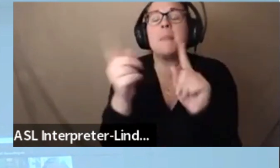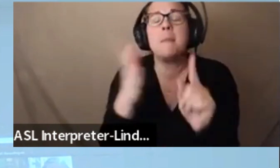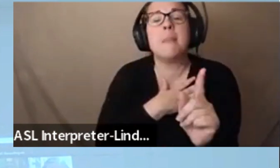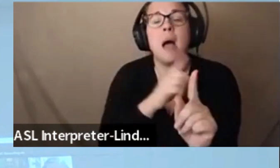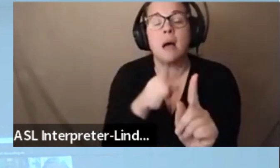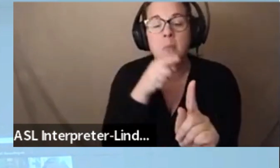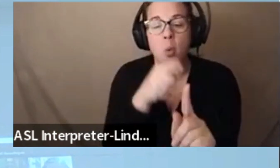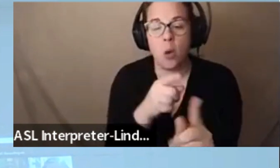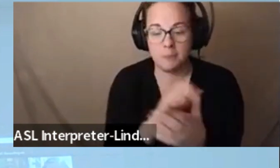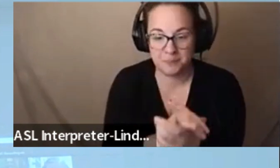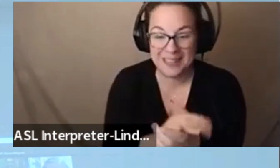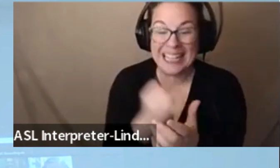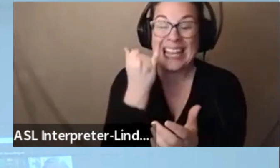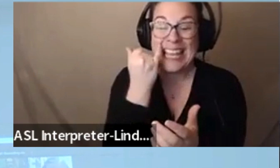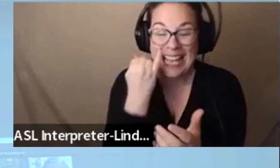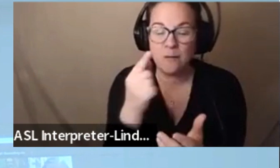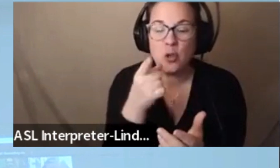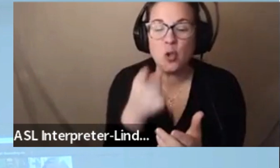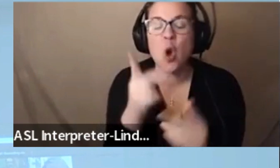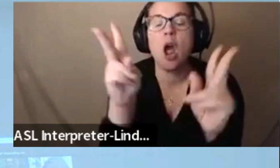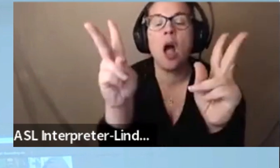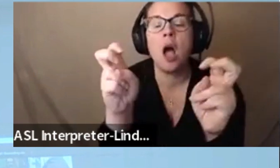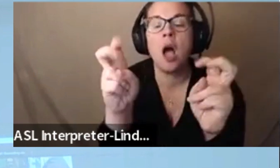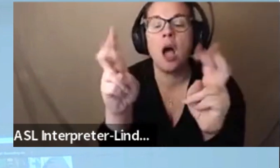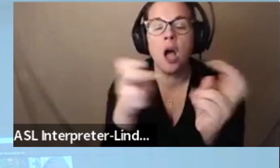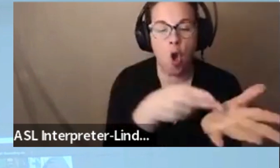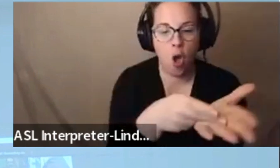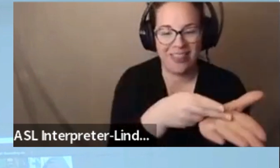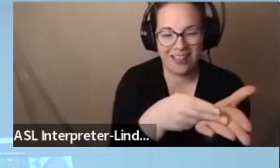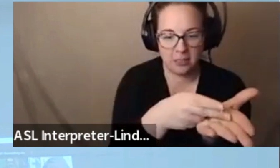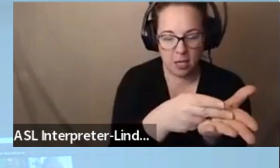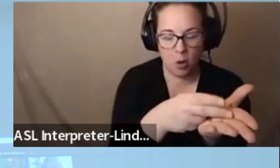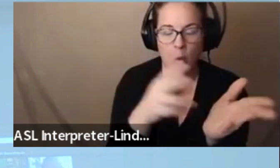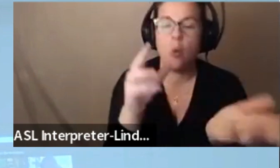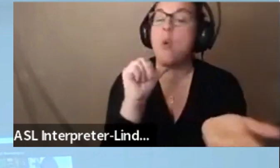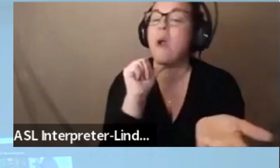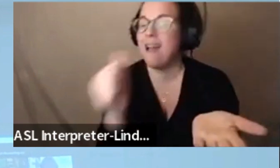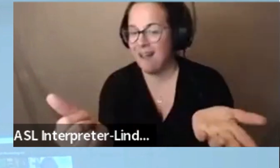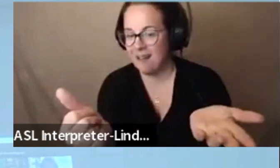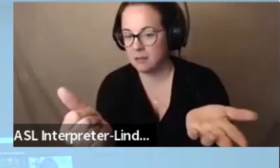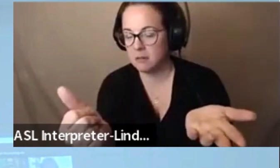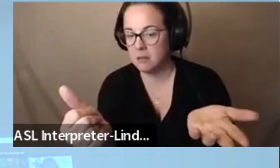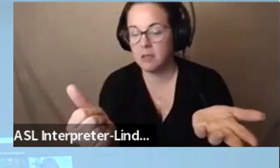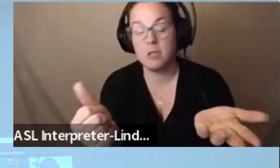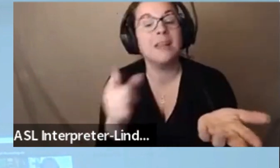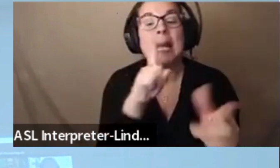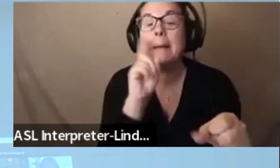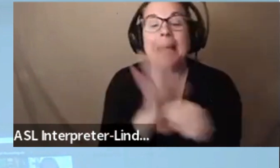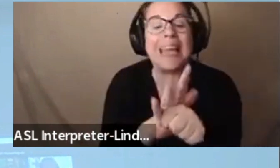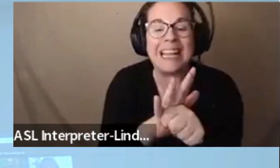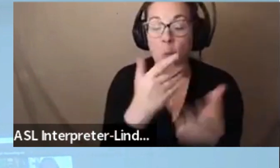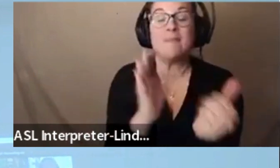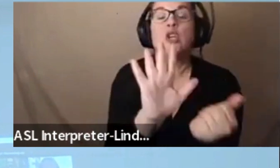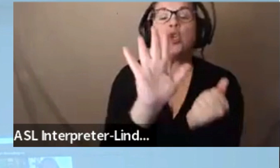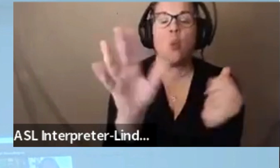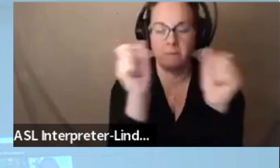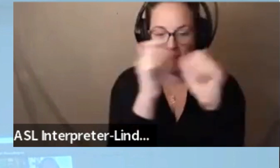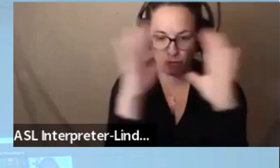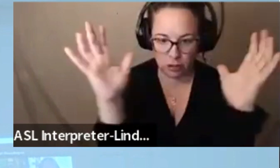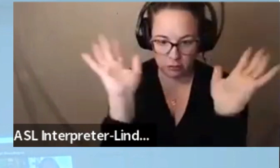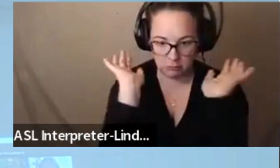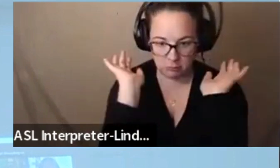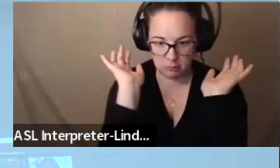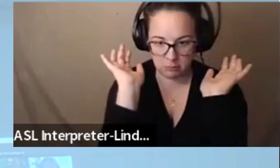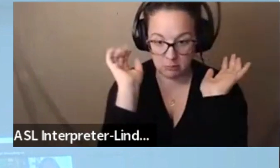I'm saying that whether you are authentic or not, commit to your vision. Like,